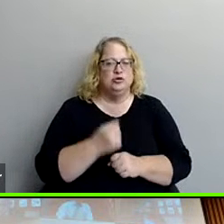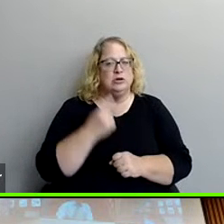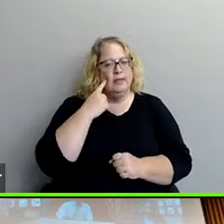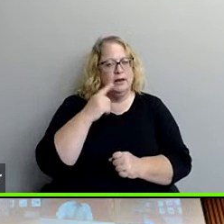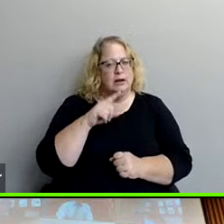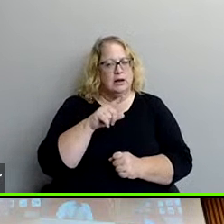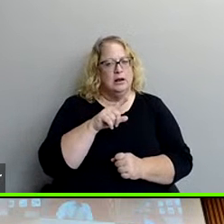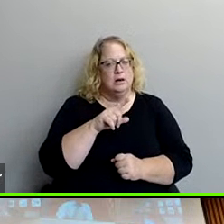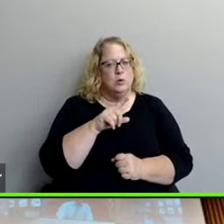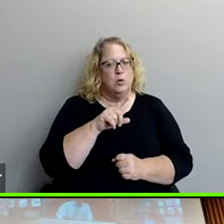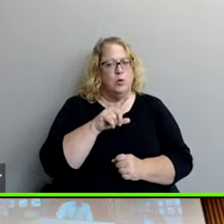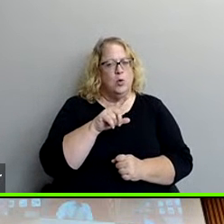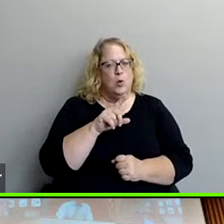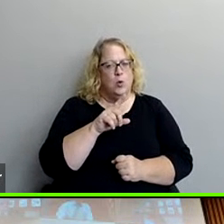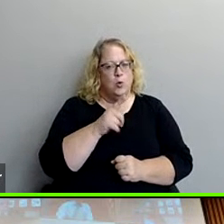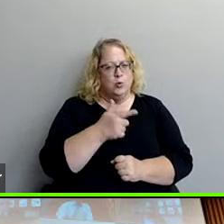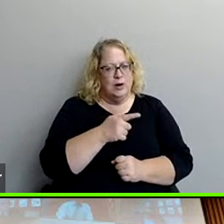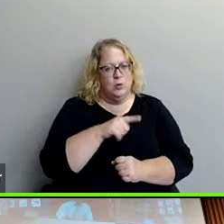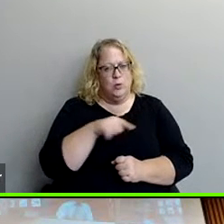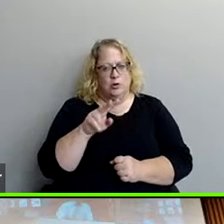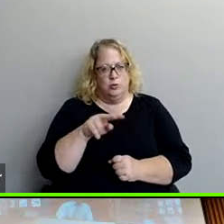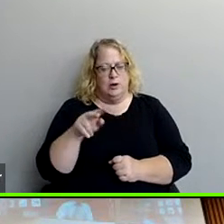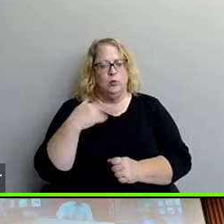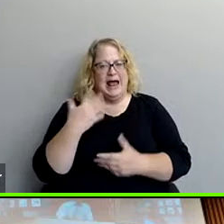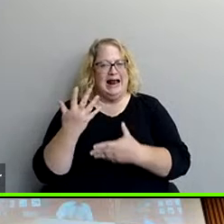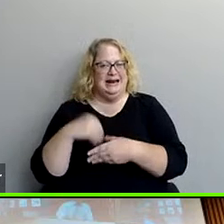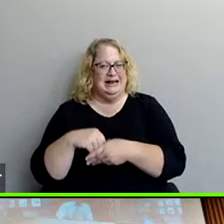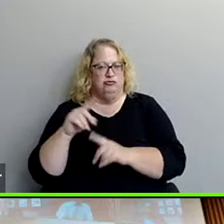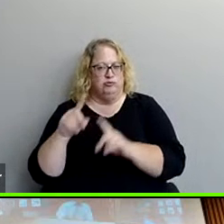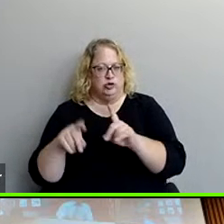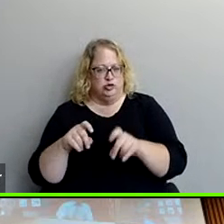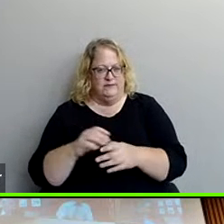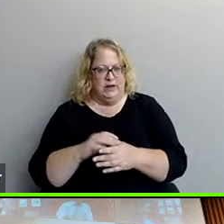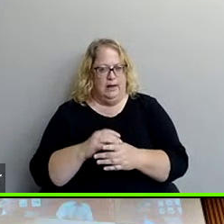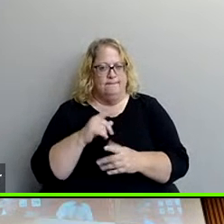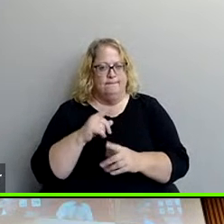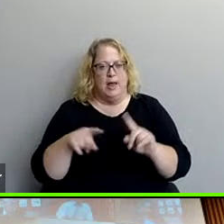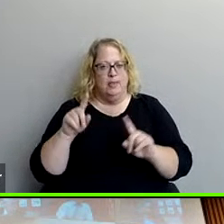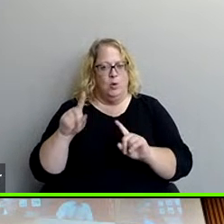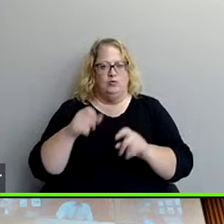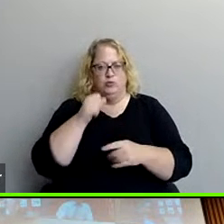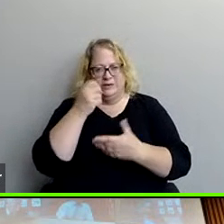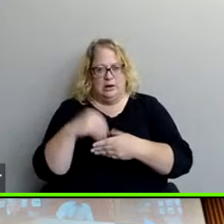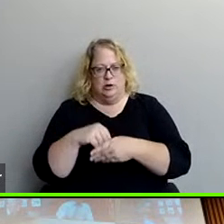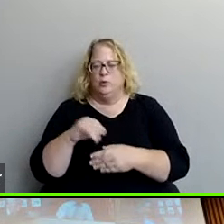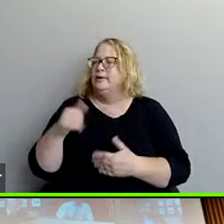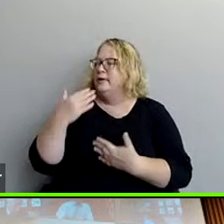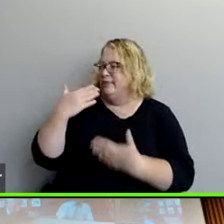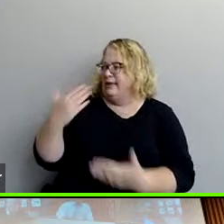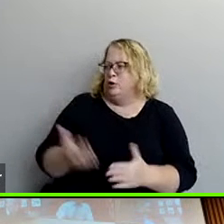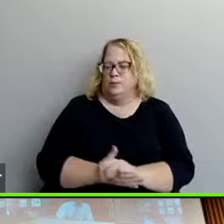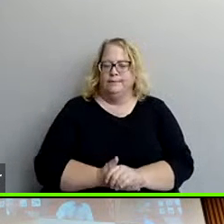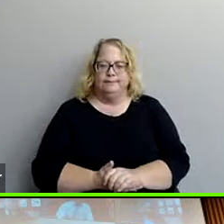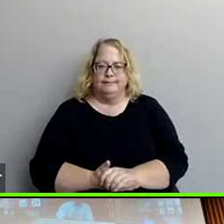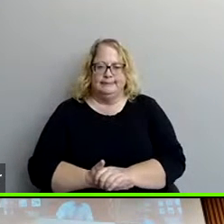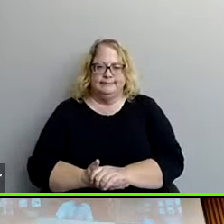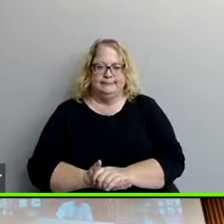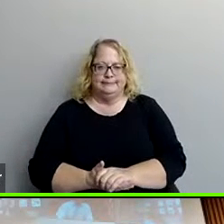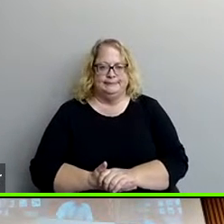in 2021-22, we did have an engagement survey, but that question was not complete. Thank you.